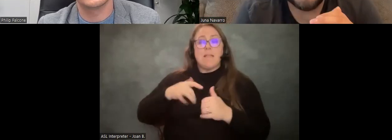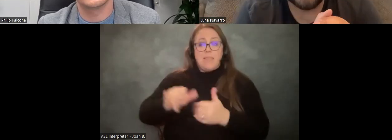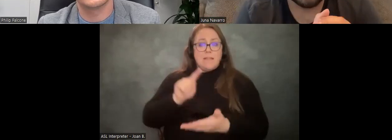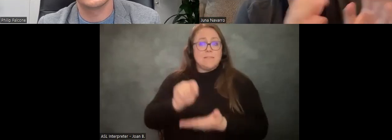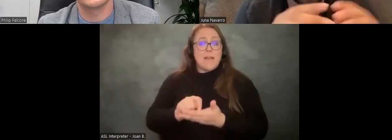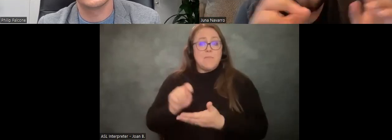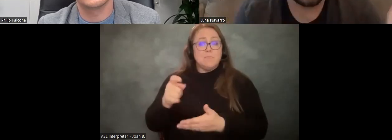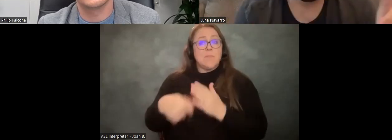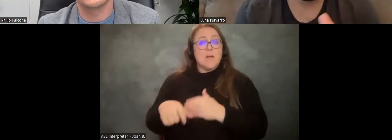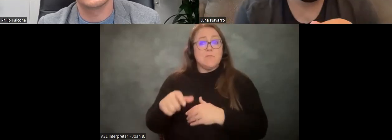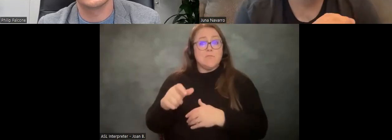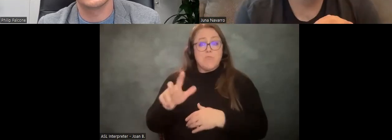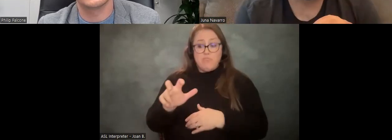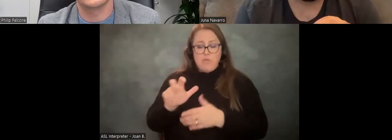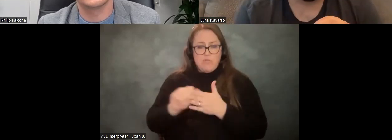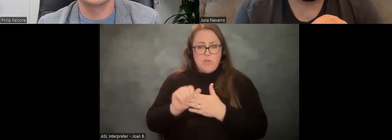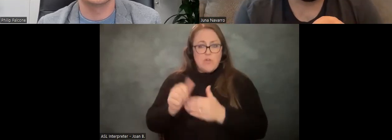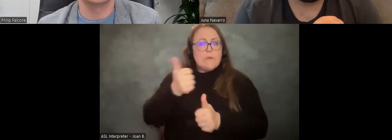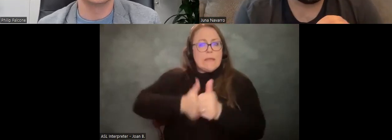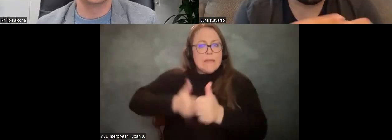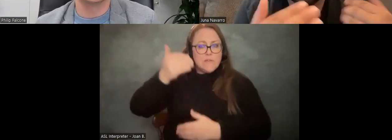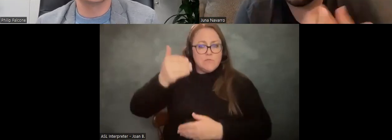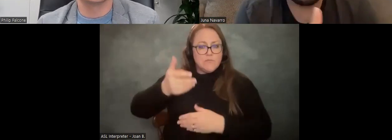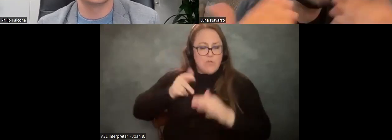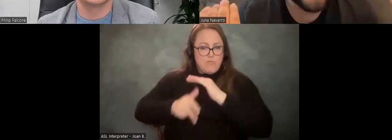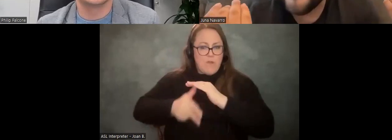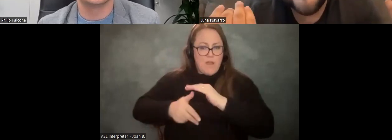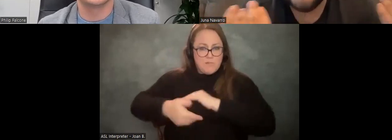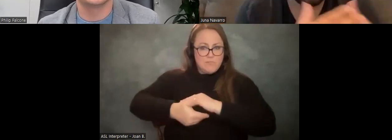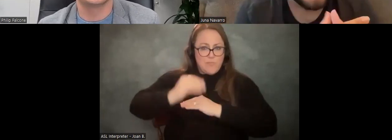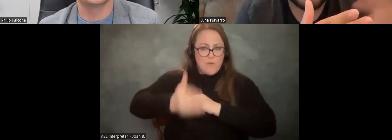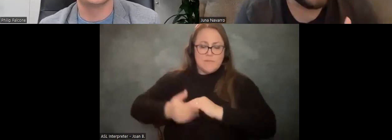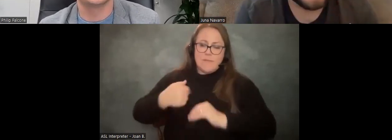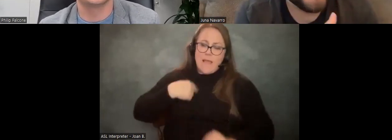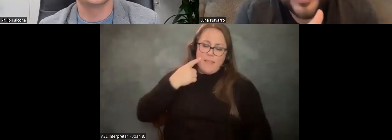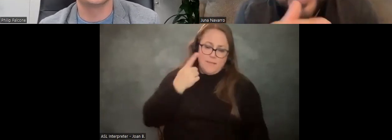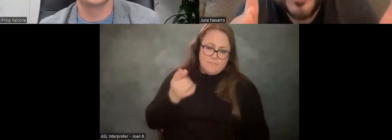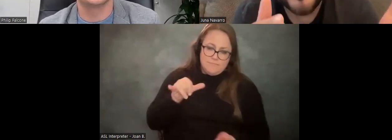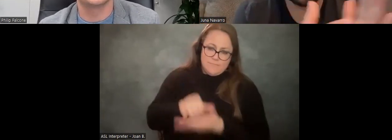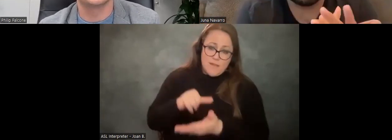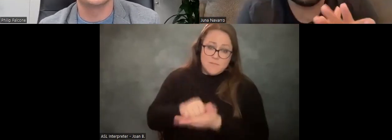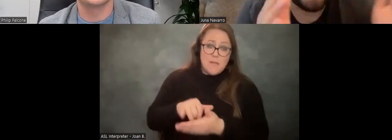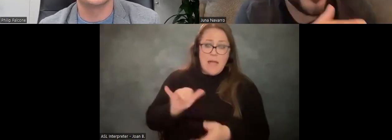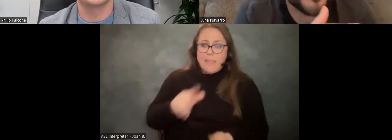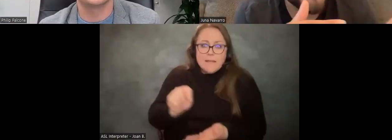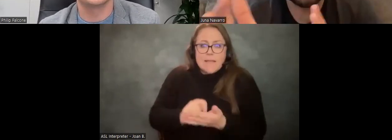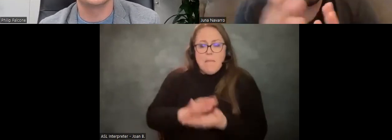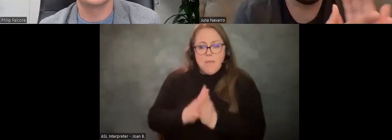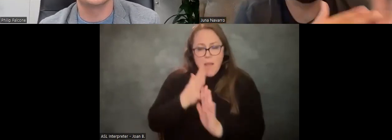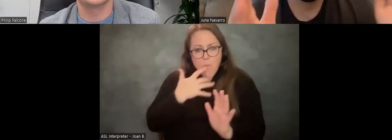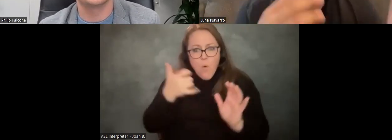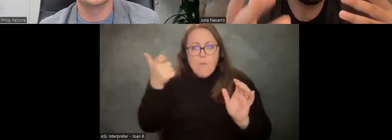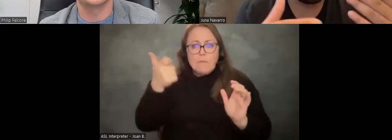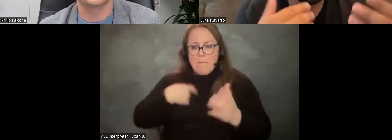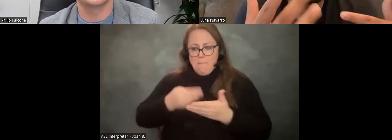was $300 per garage door. And in my mind, I'm like, there's no way I'm going to make it. By then I was becoming an adult already. I finally acquired a